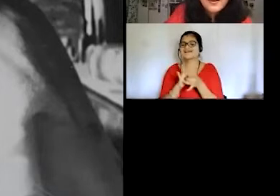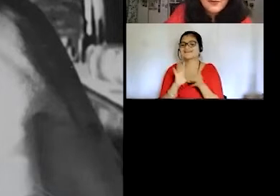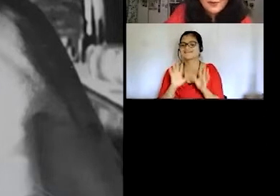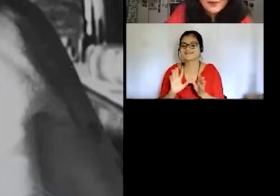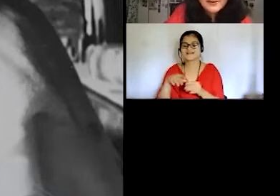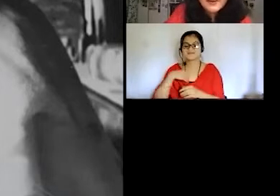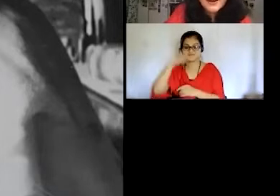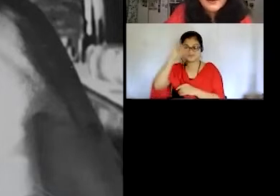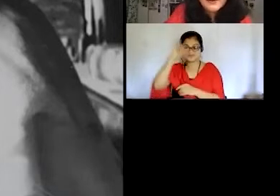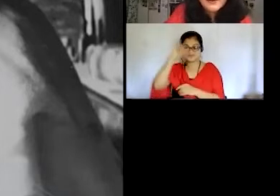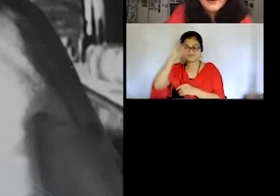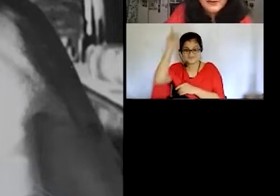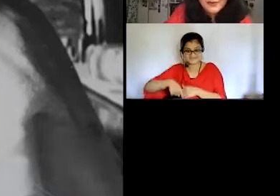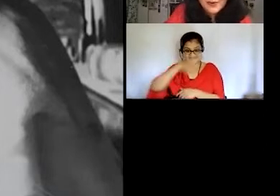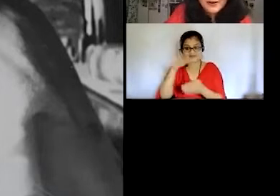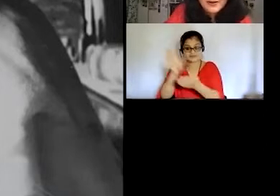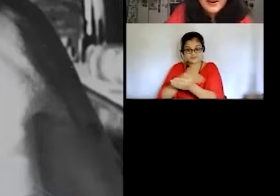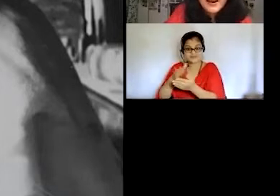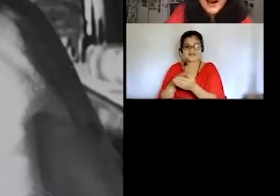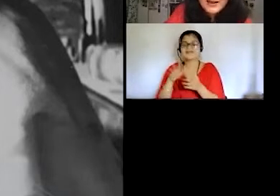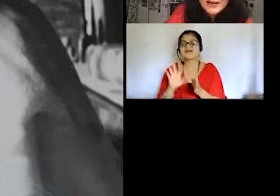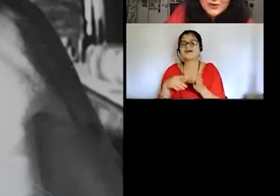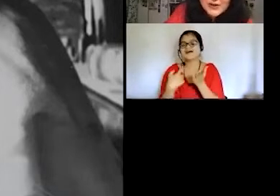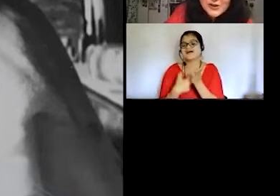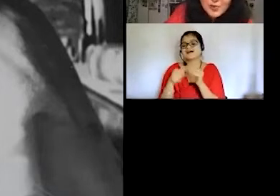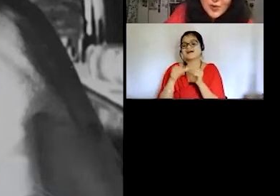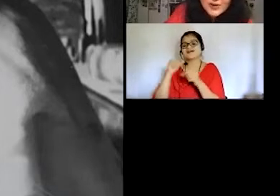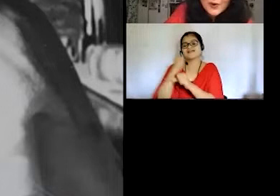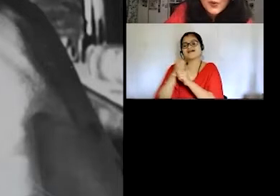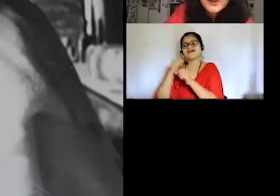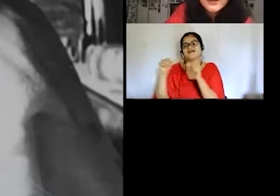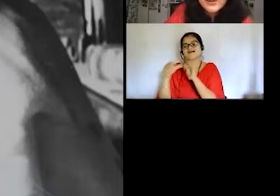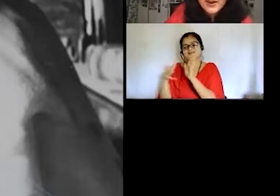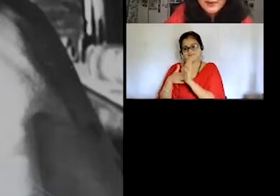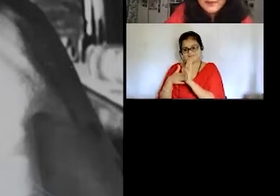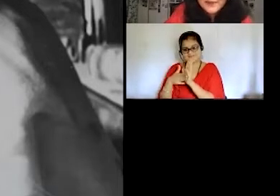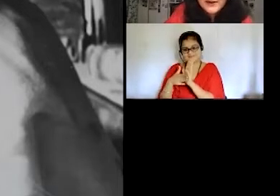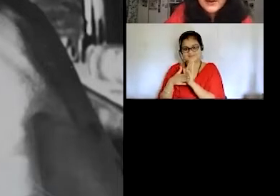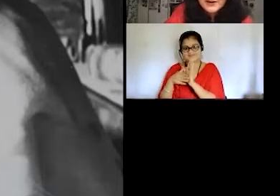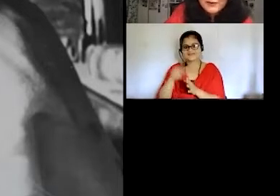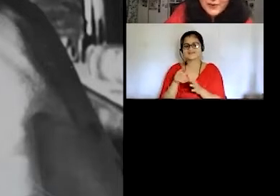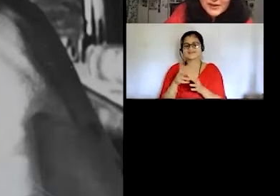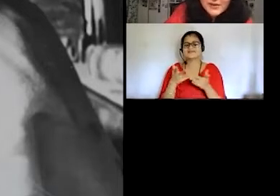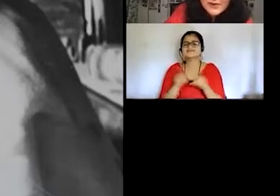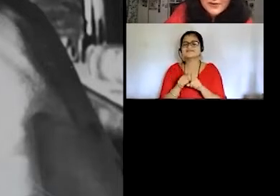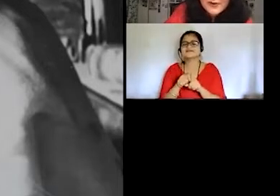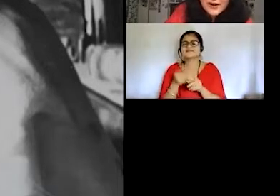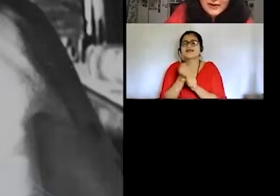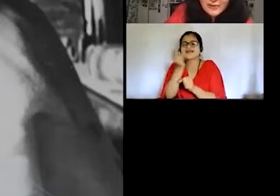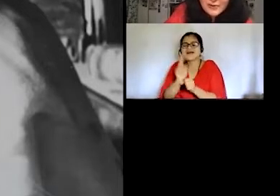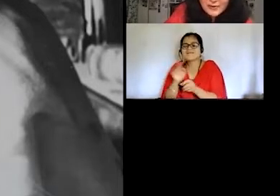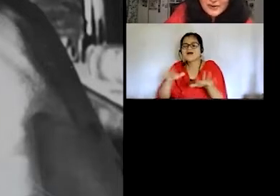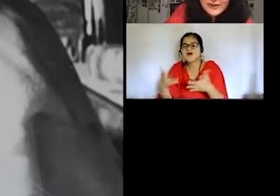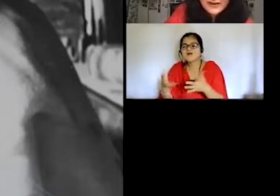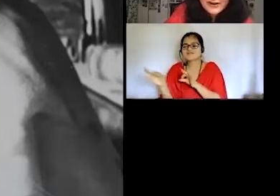rag forms the melodic framework, and it is to be explored within its grammar. A few examples of rag grammar